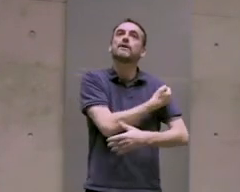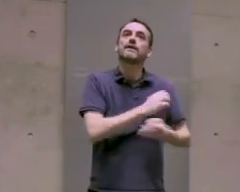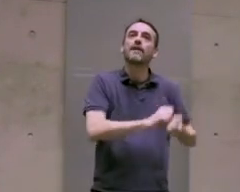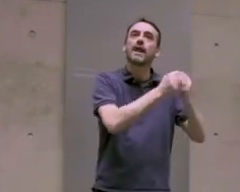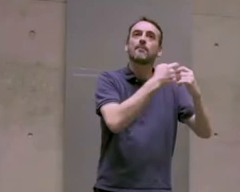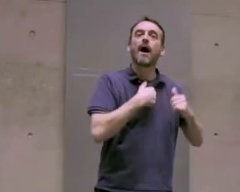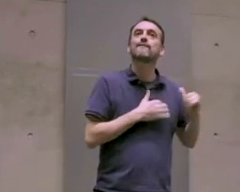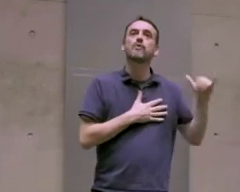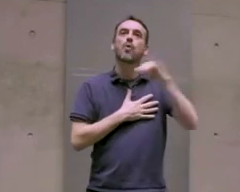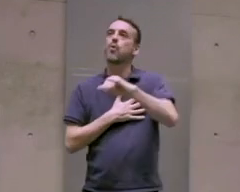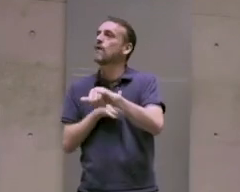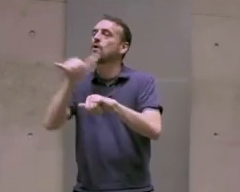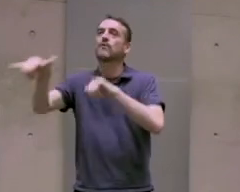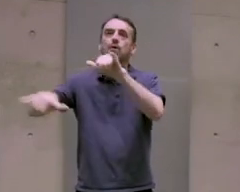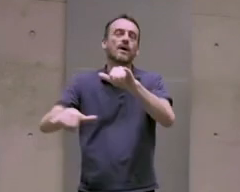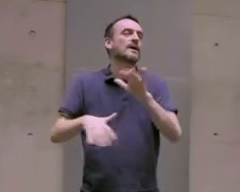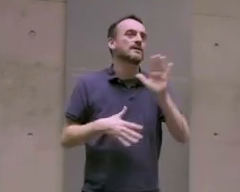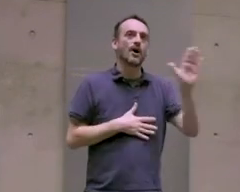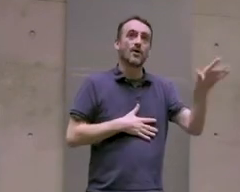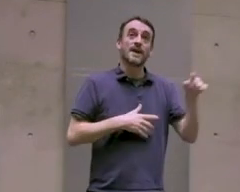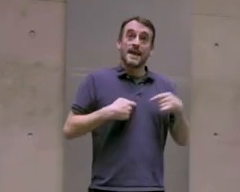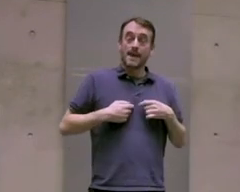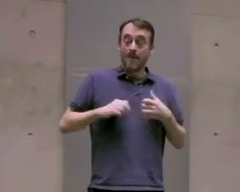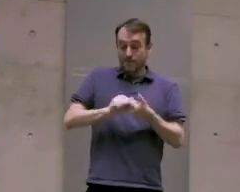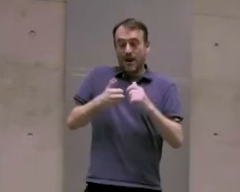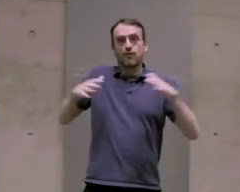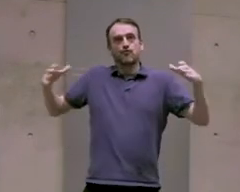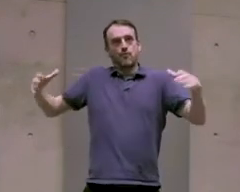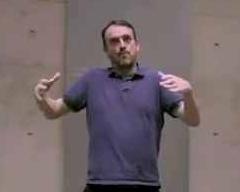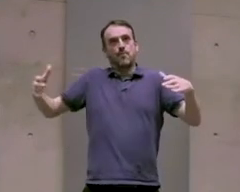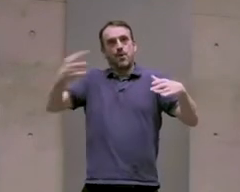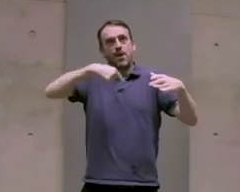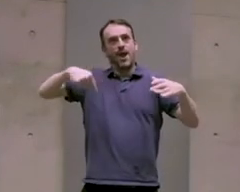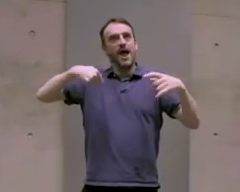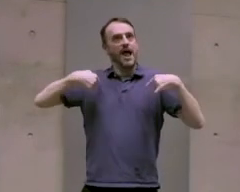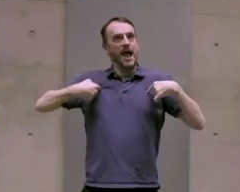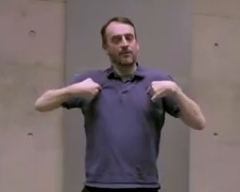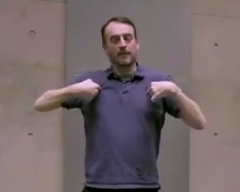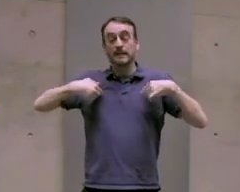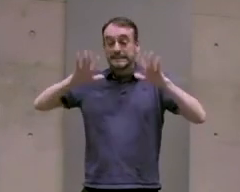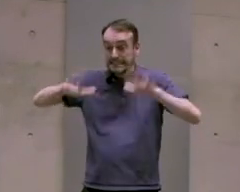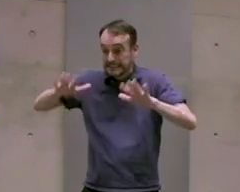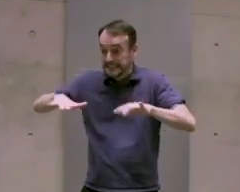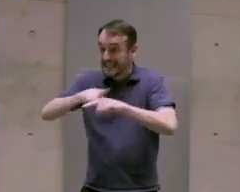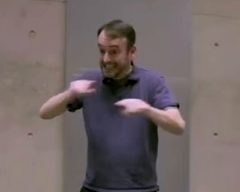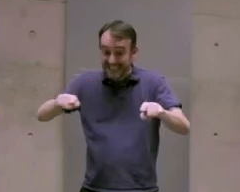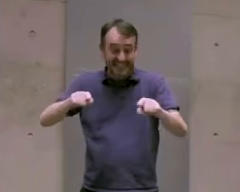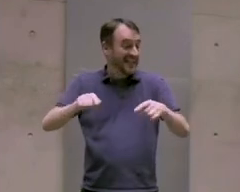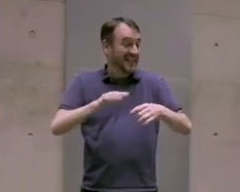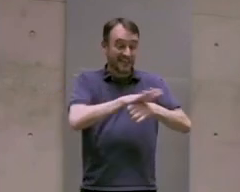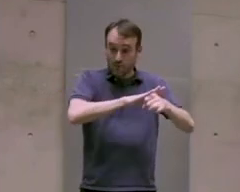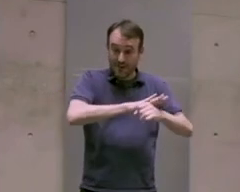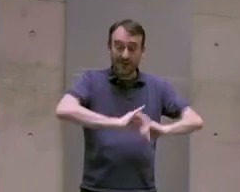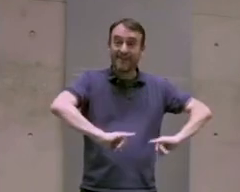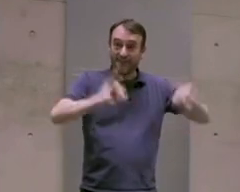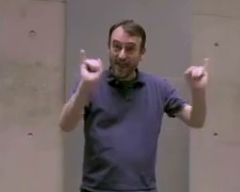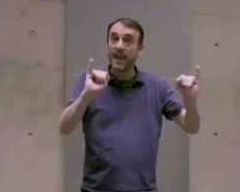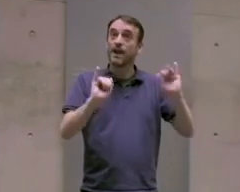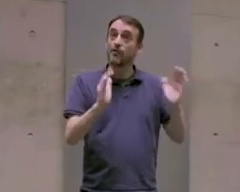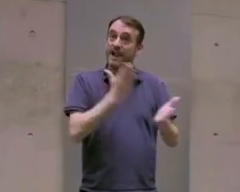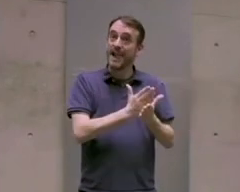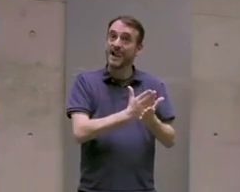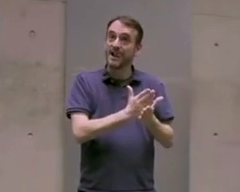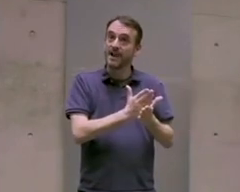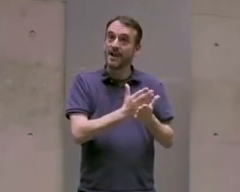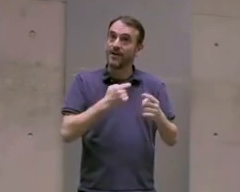It meant that I was the person in my friendship groups going, this is legit, like a little bit earlier. So